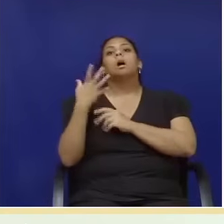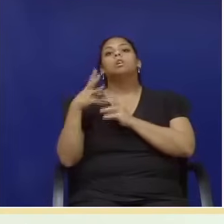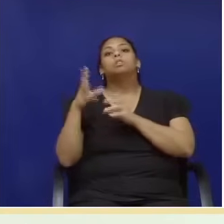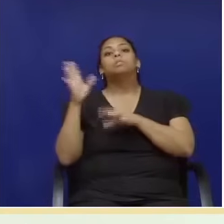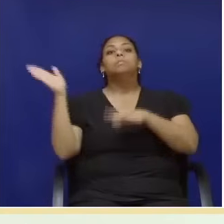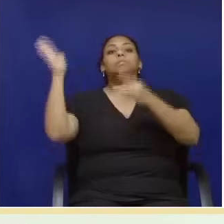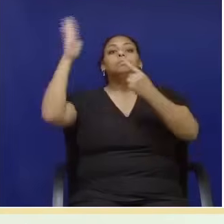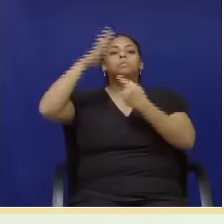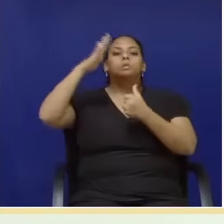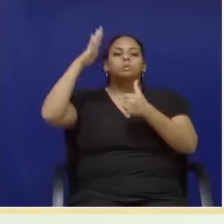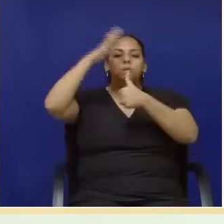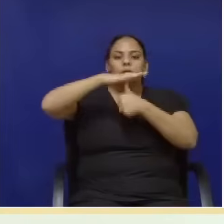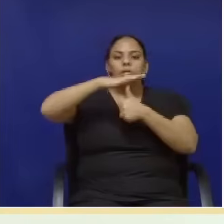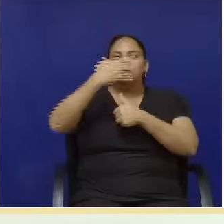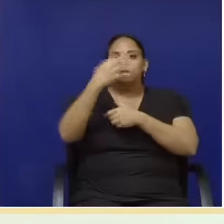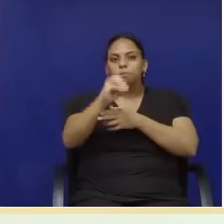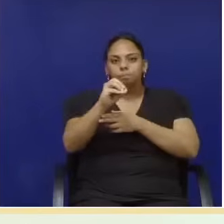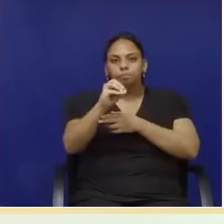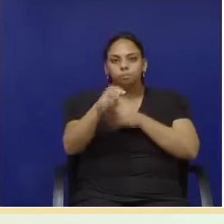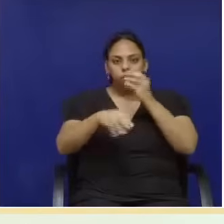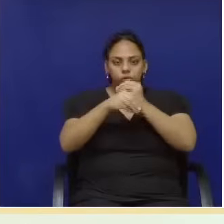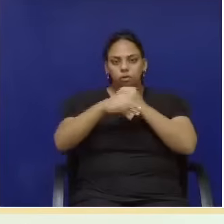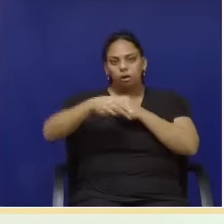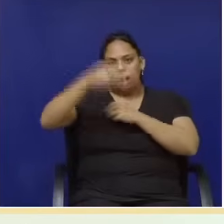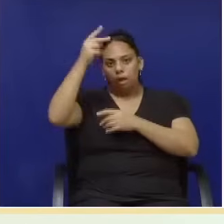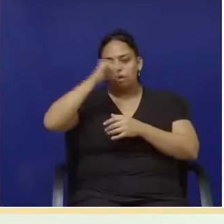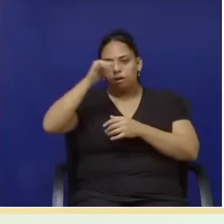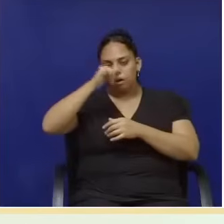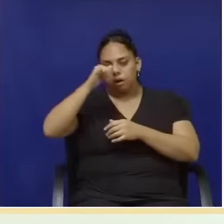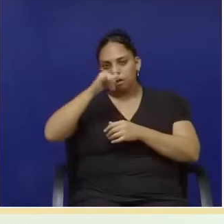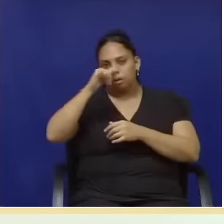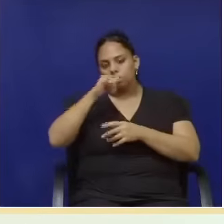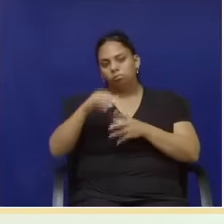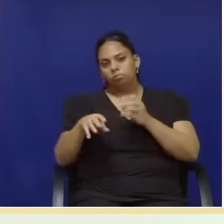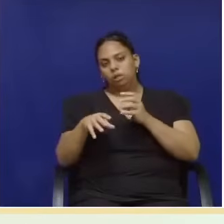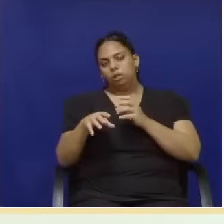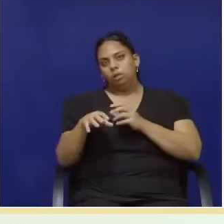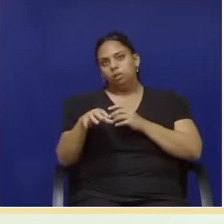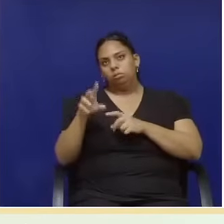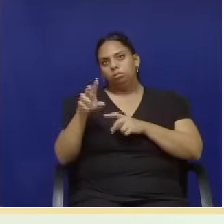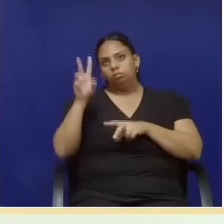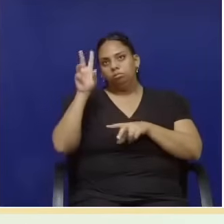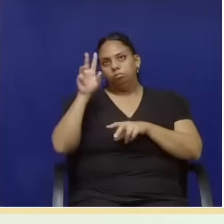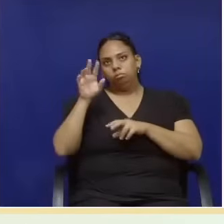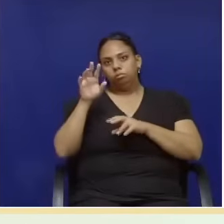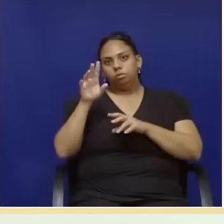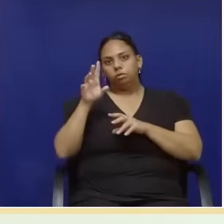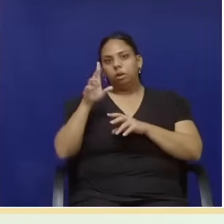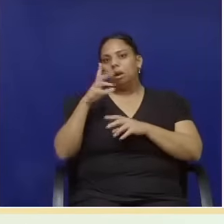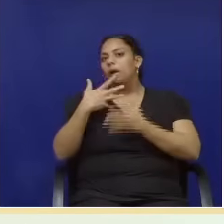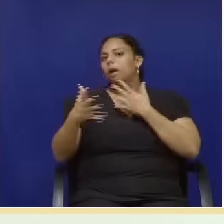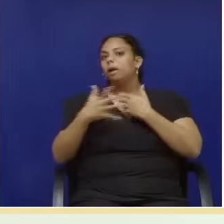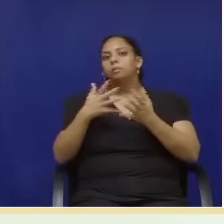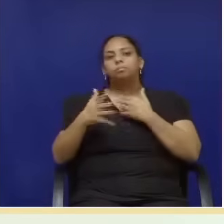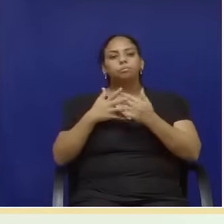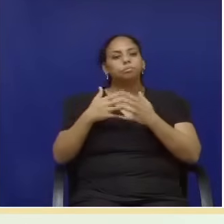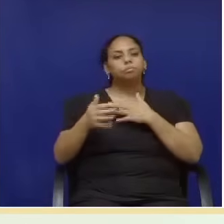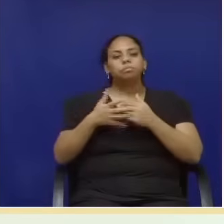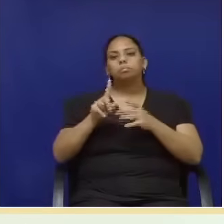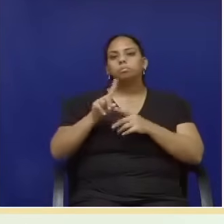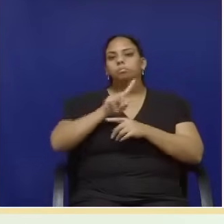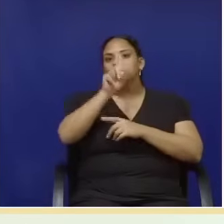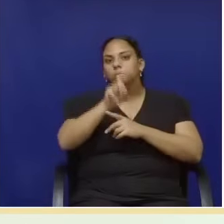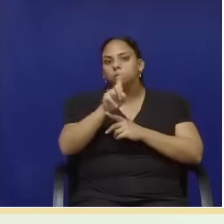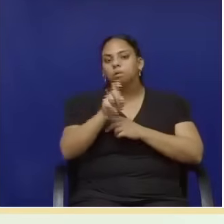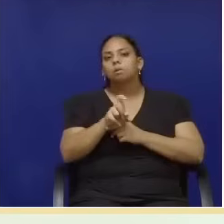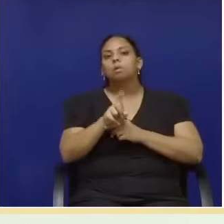crime police stations, as per the most recent national crime statistics, any requests for additional equipment were declined.